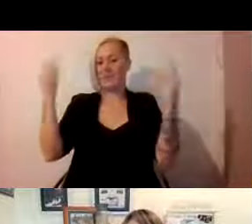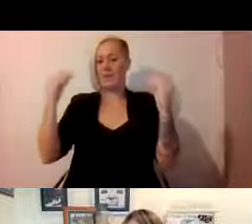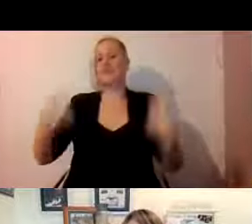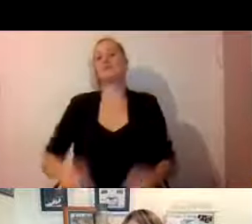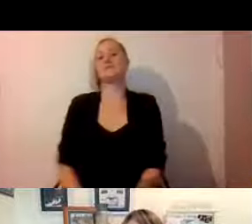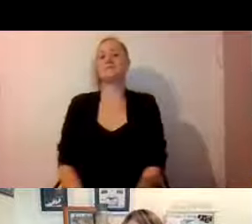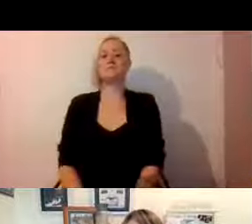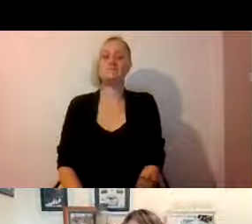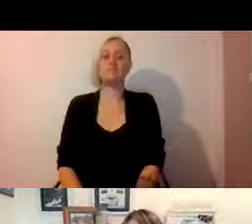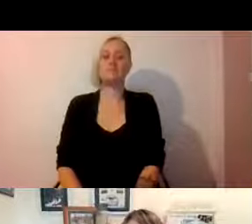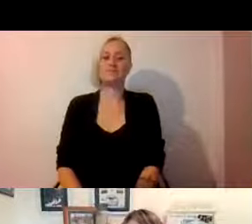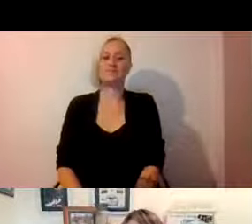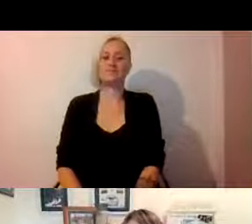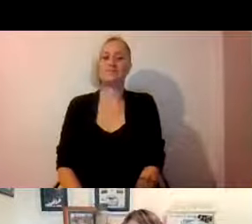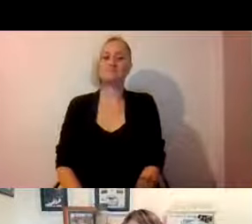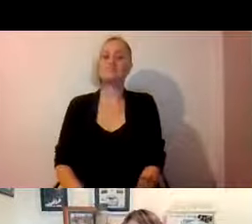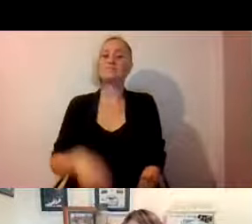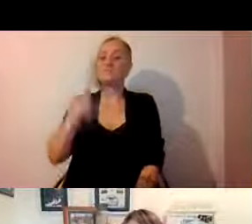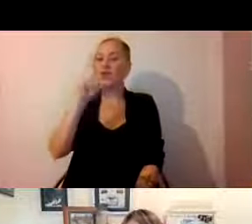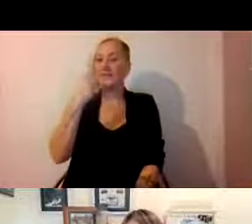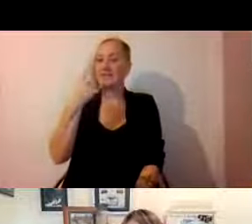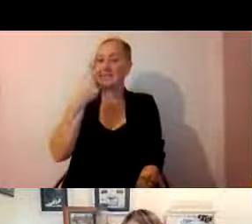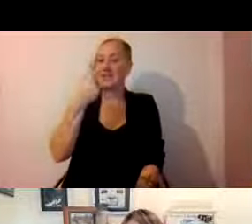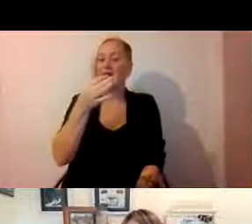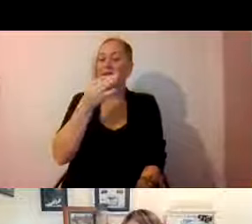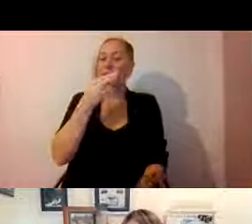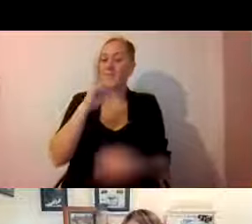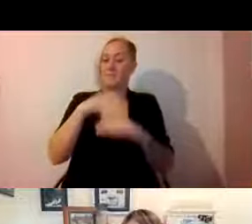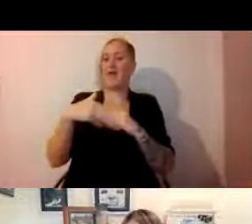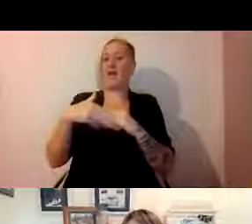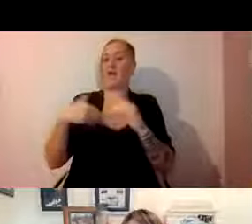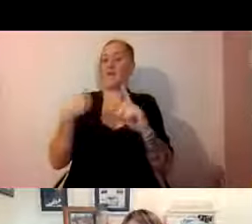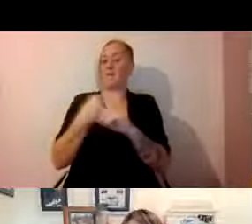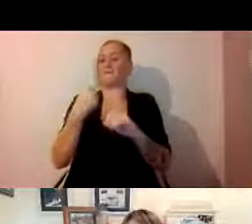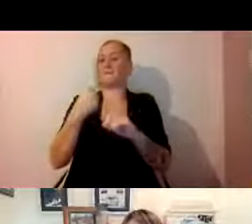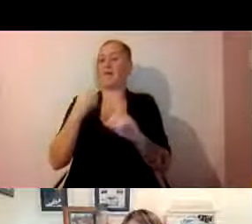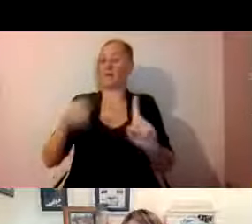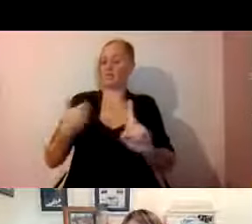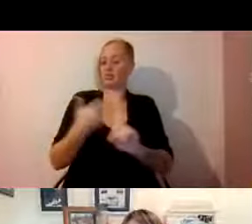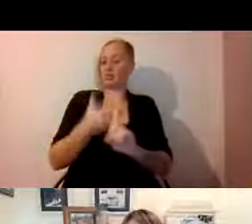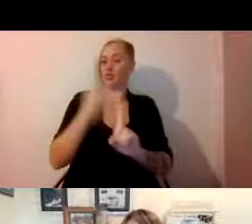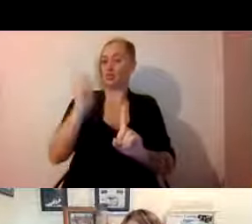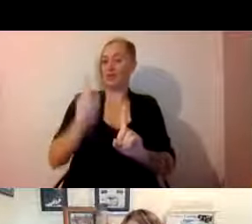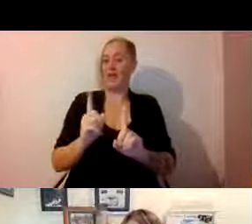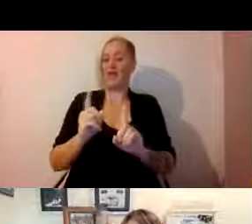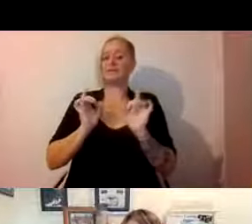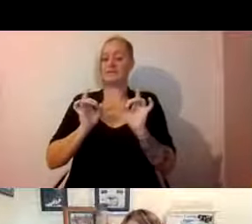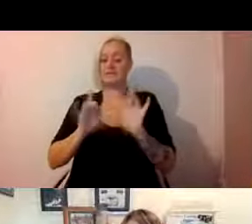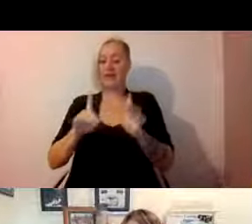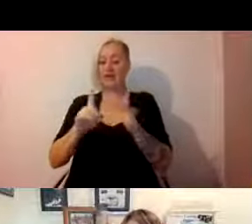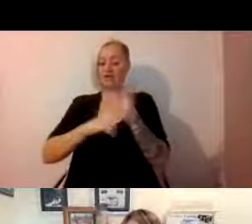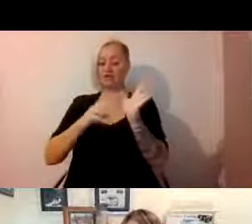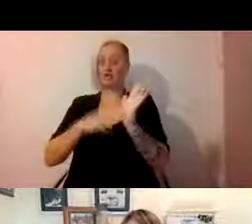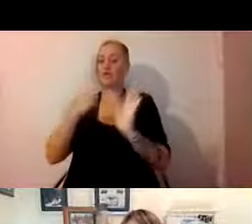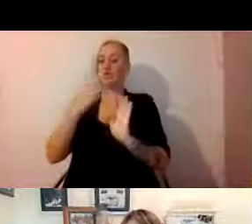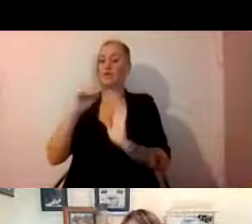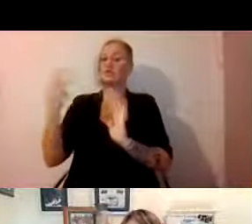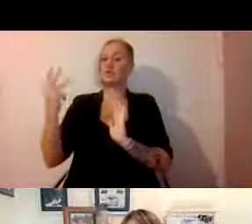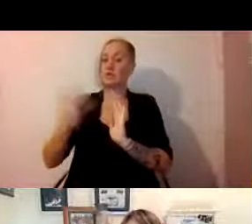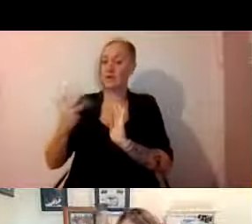So you can see a little bit of our impact to date. But yeah, since starting up in January 2019, we've had